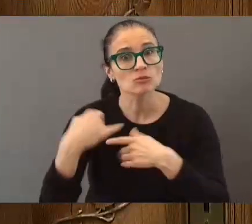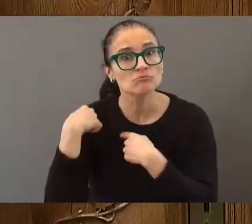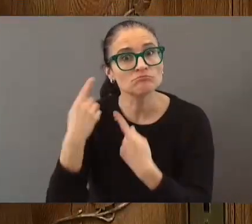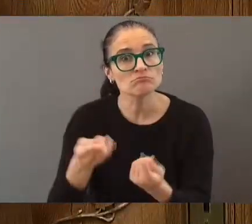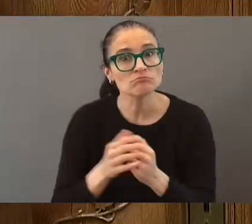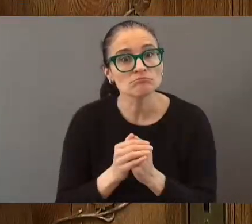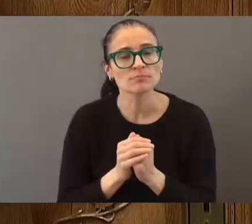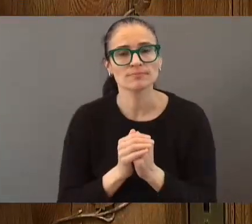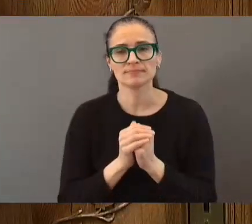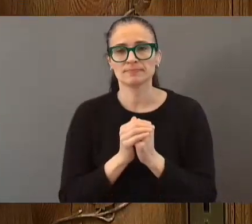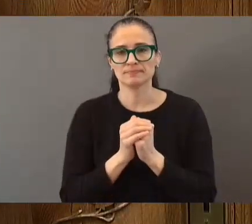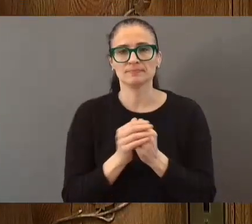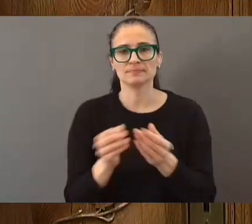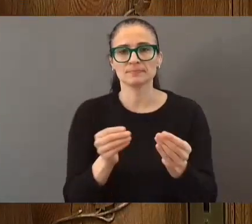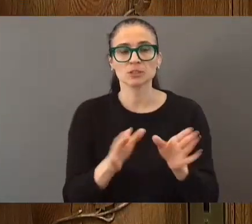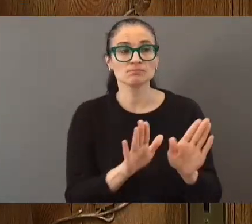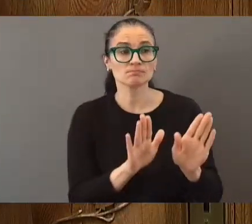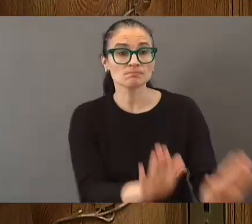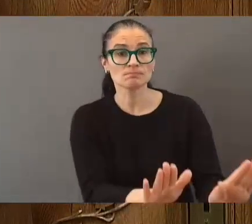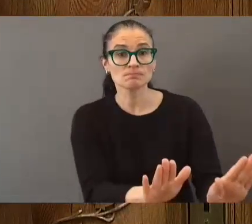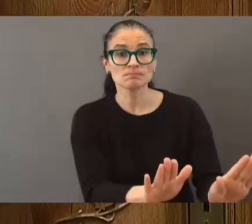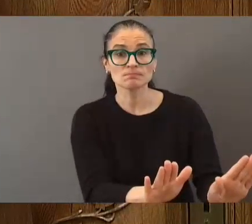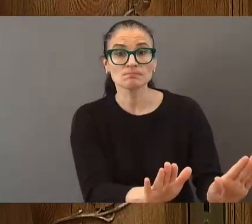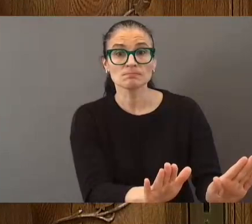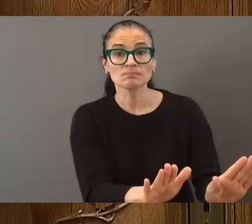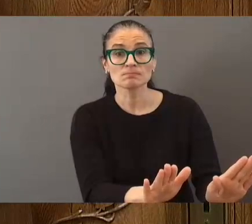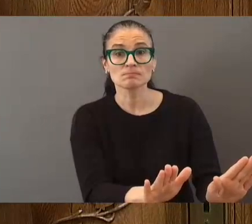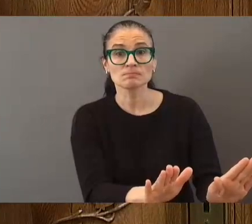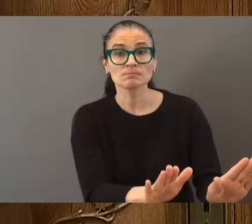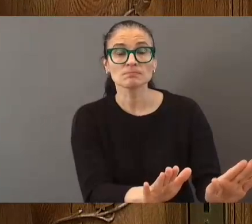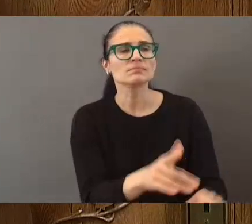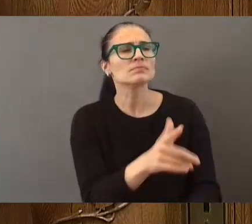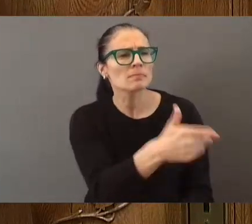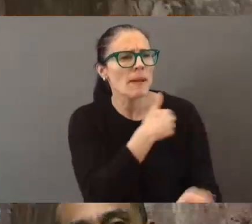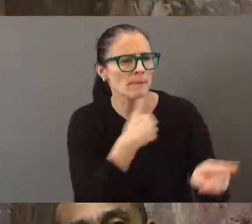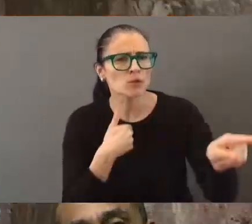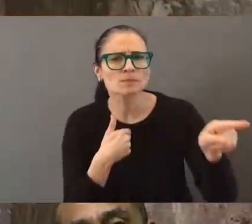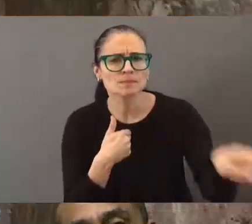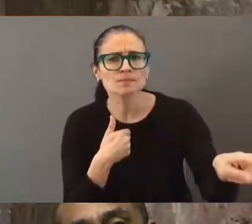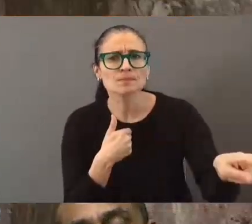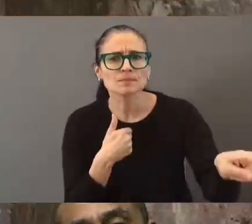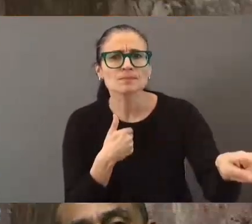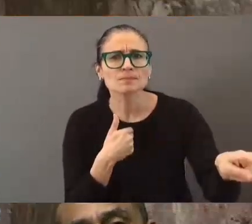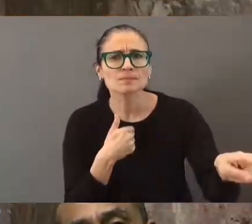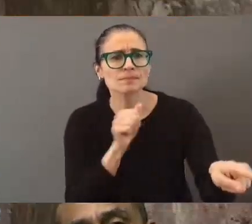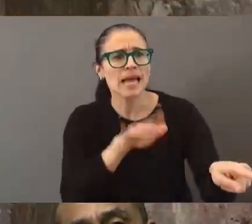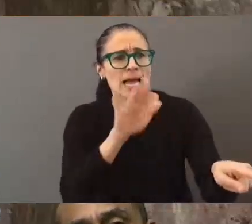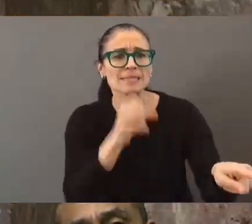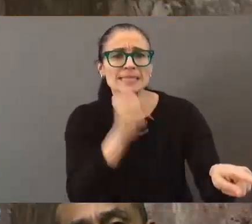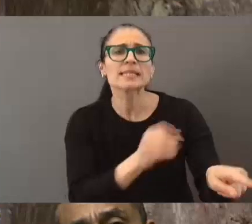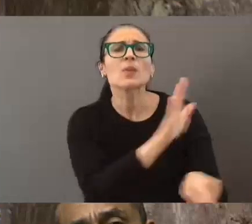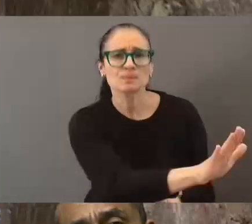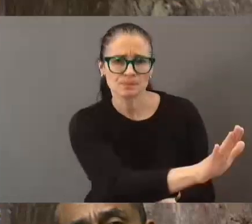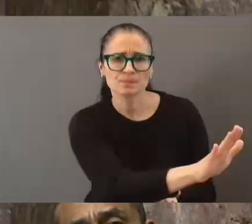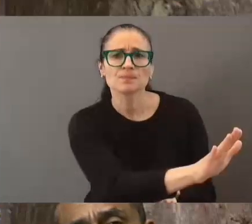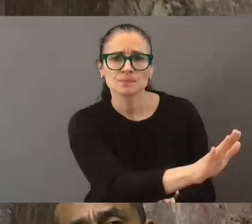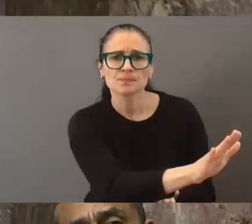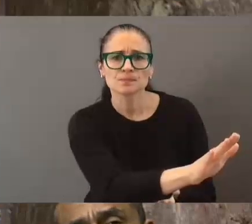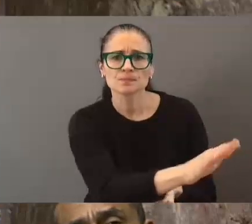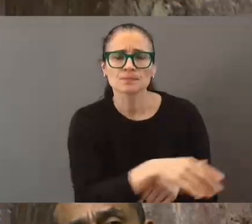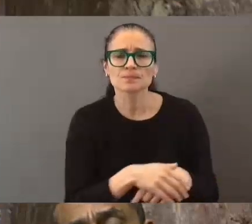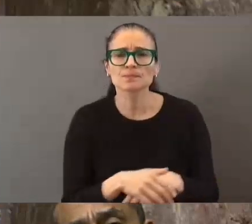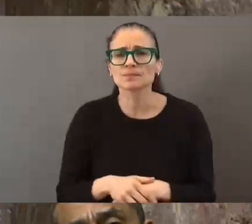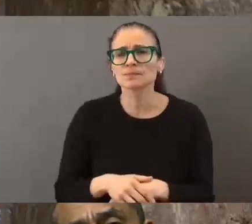Member for South. You know, if you ask the young pile driver that's been busy pounding piles on the